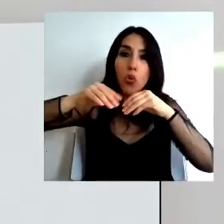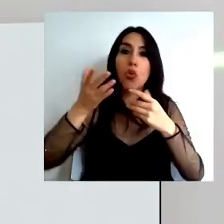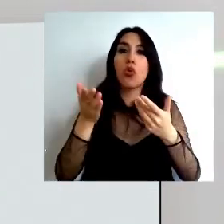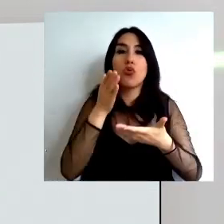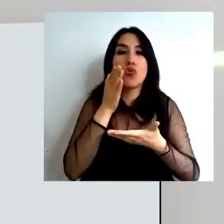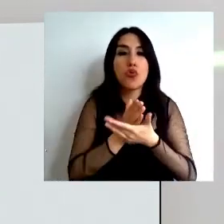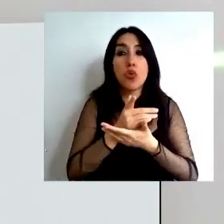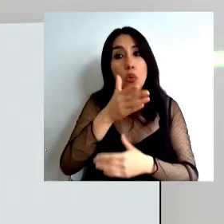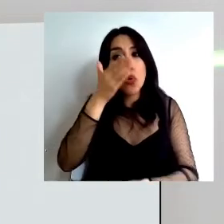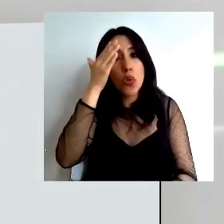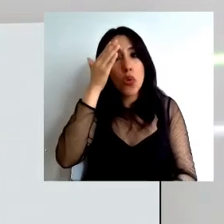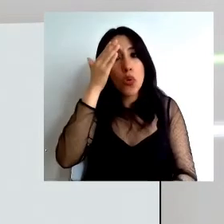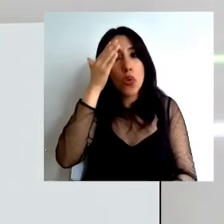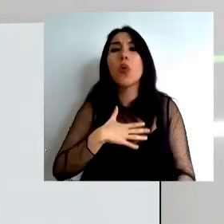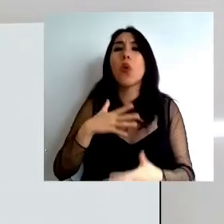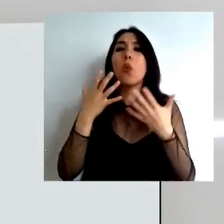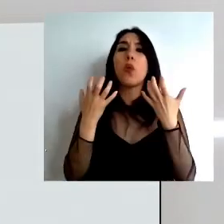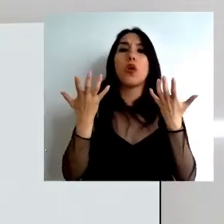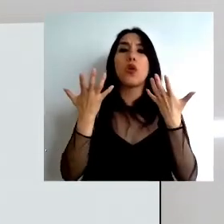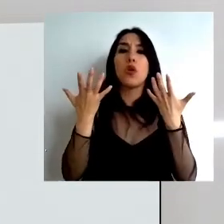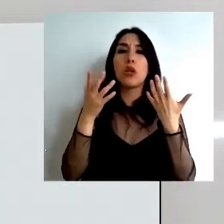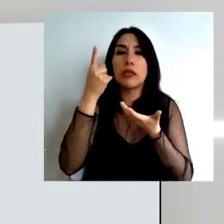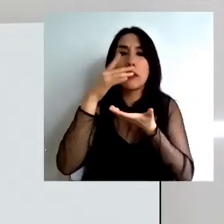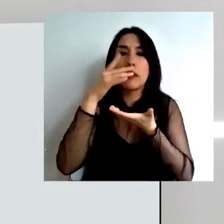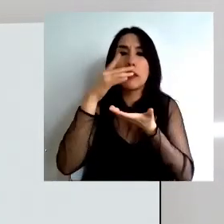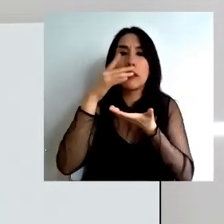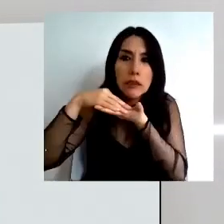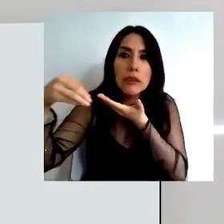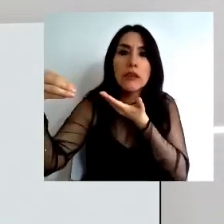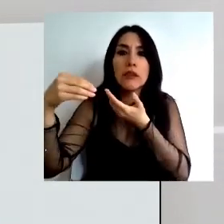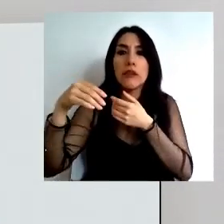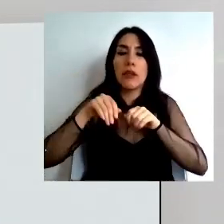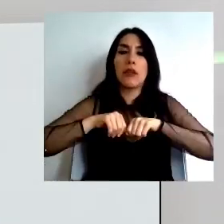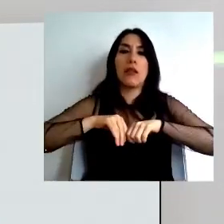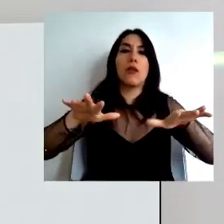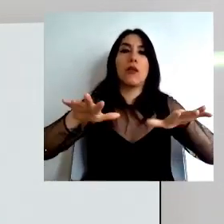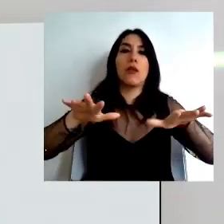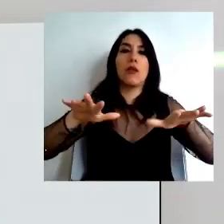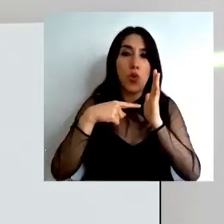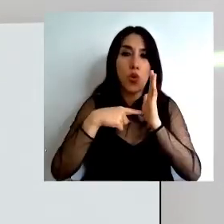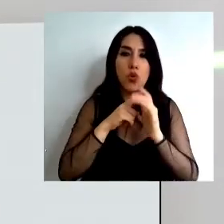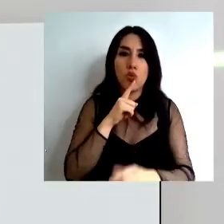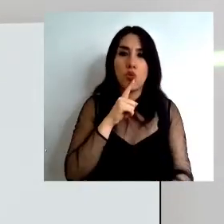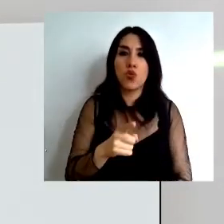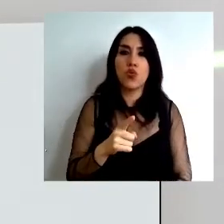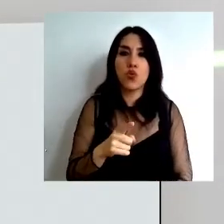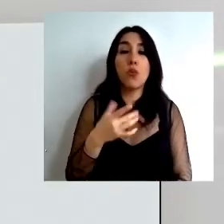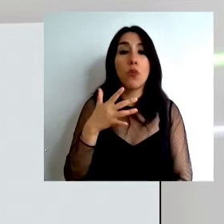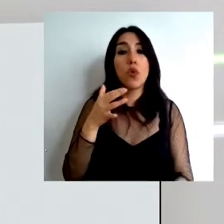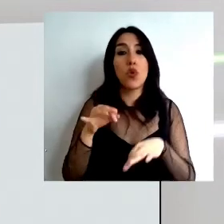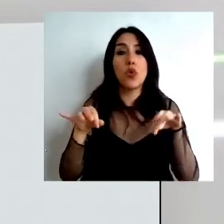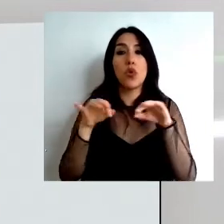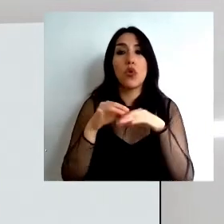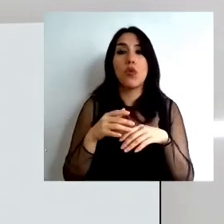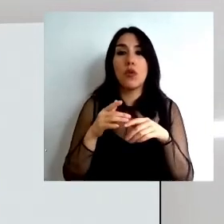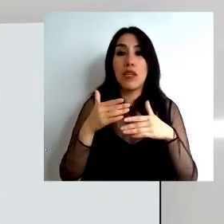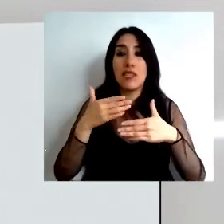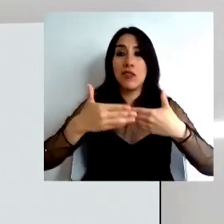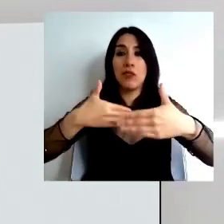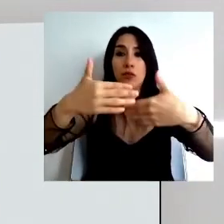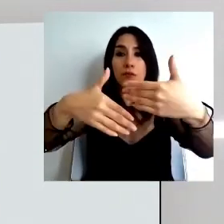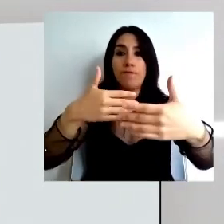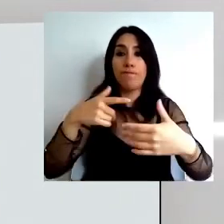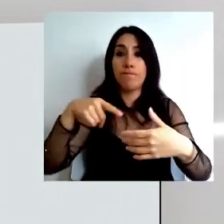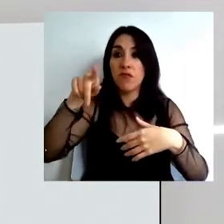the quality and not try to replicate more than this. Only this, and give your partners the